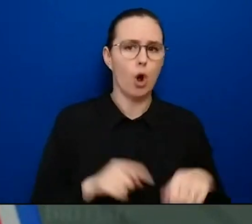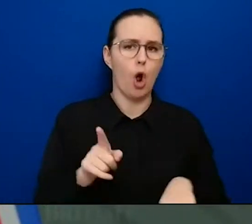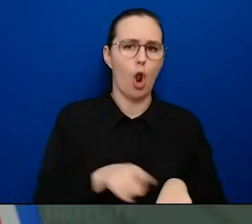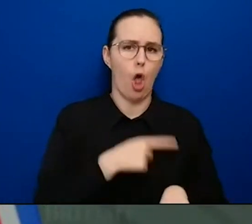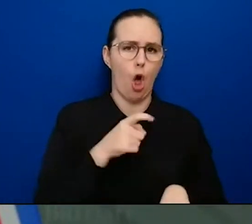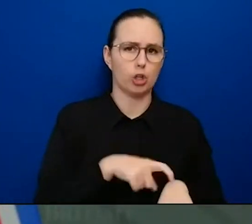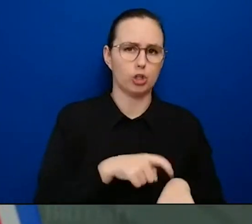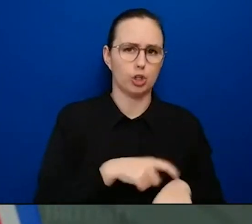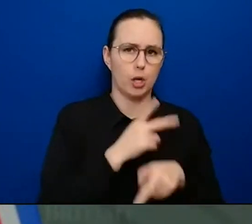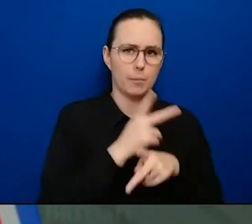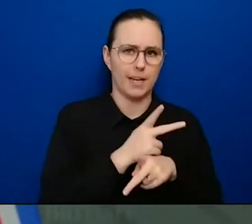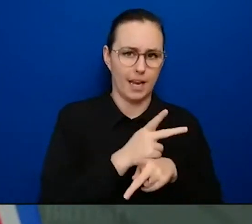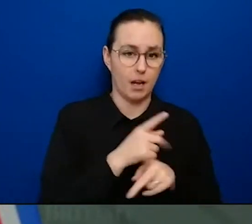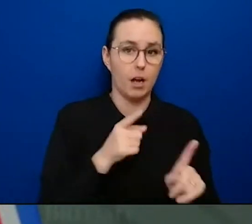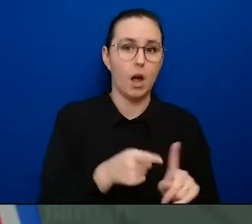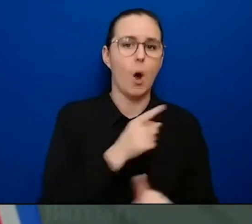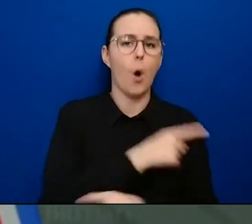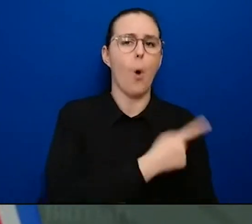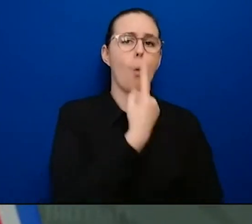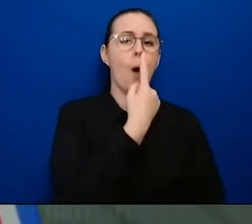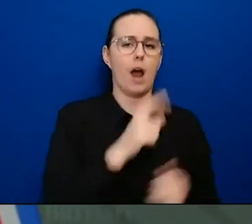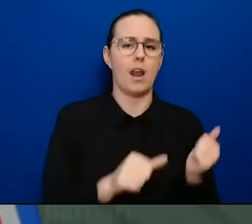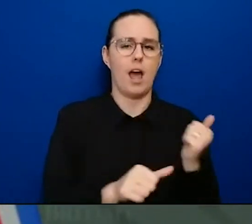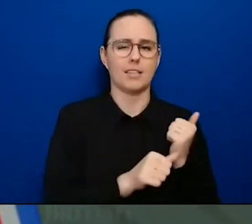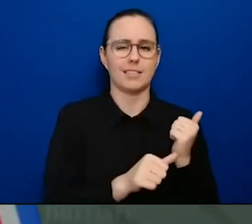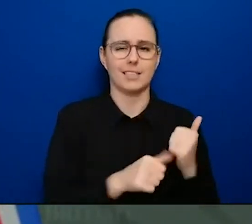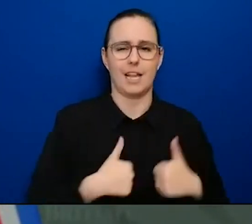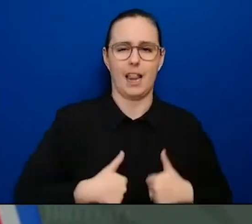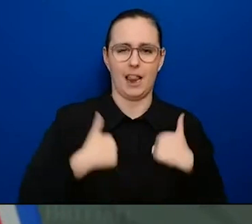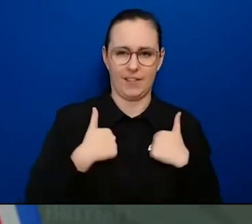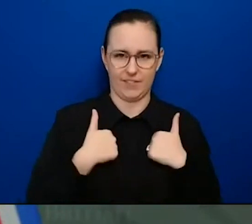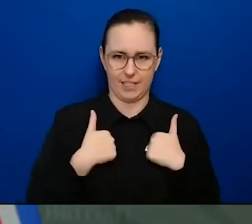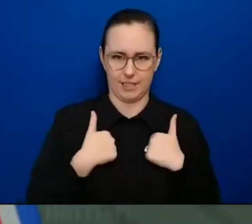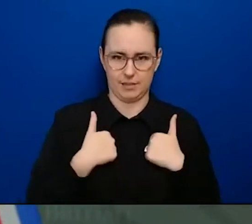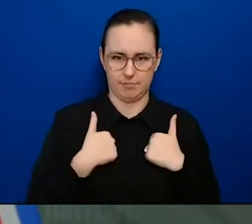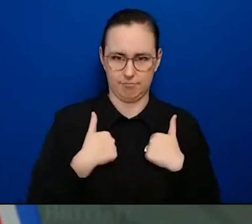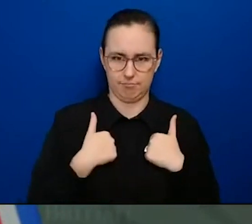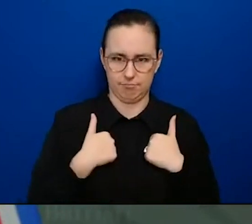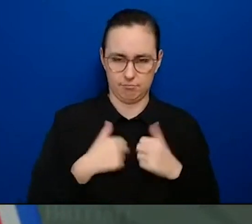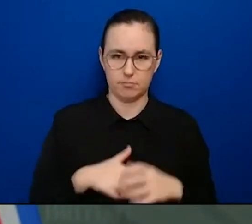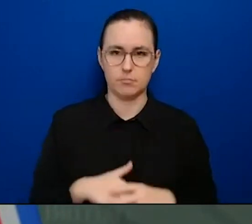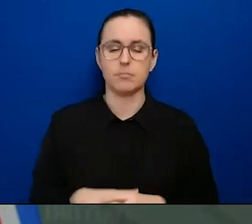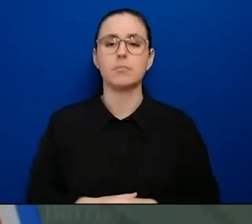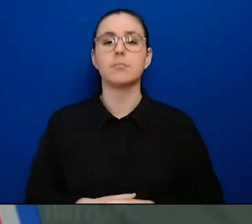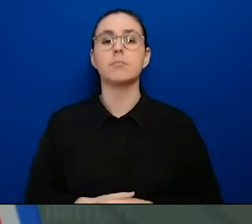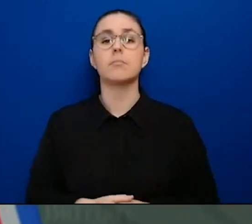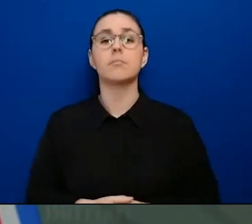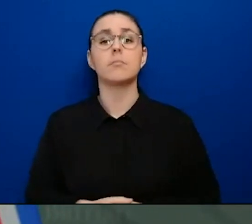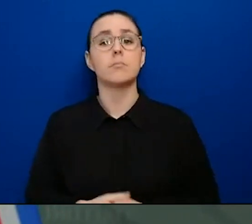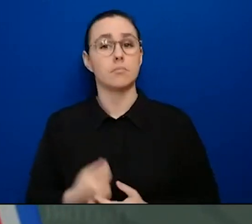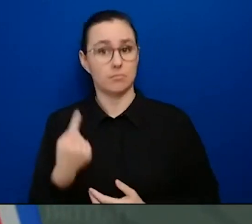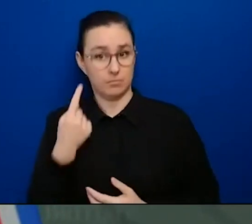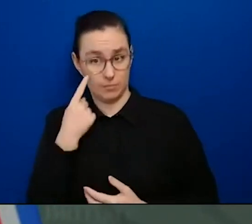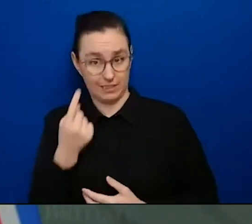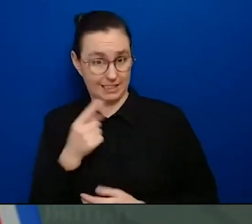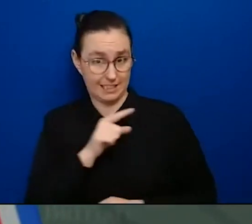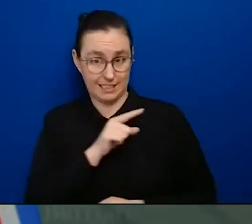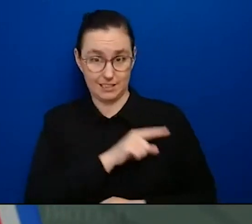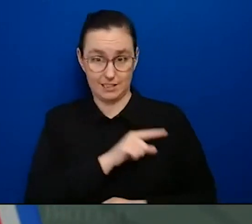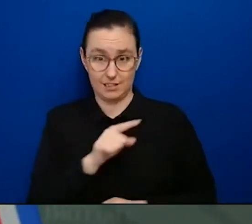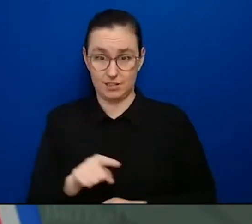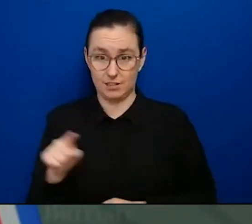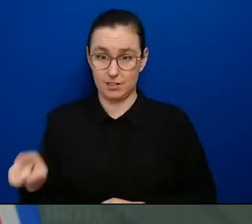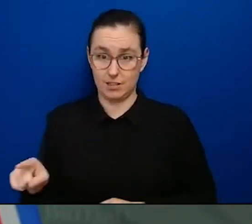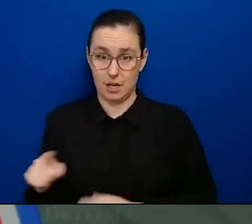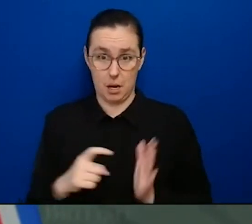long-term care ones are at George Derby, at Peace Villa, and then 1 at Laurier and Prince George. And you see the effect of mandatory